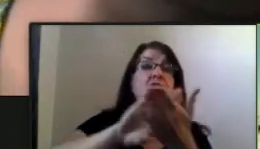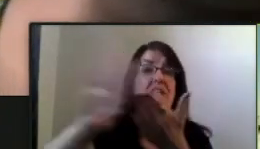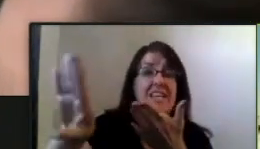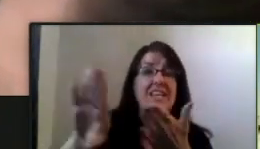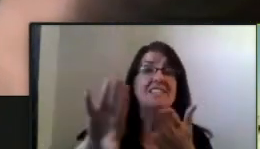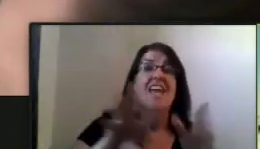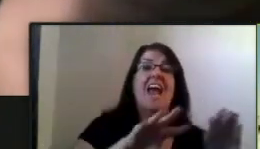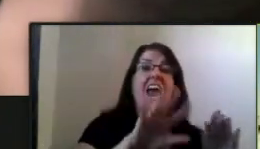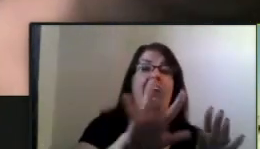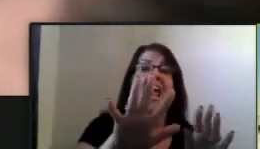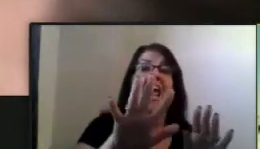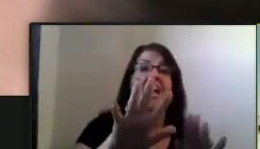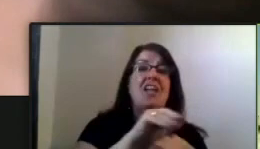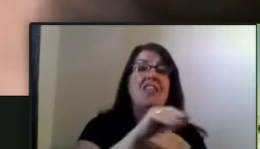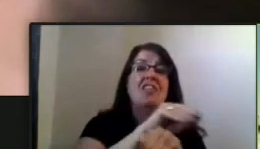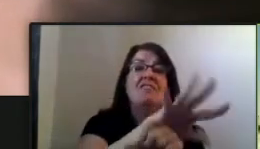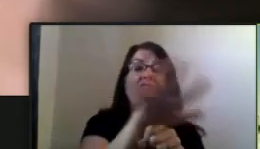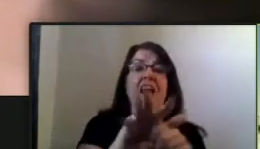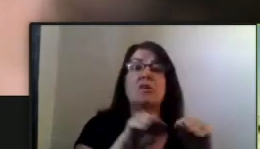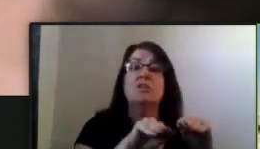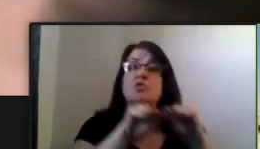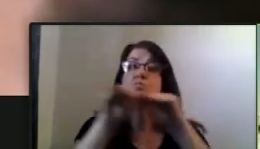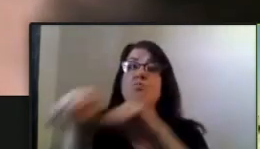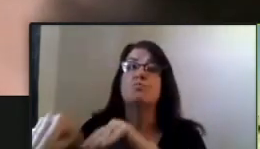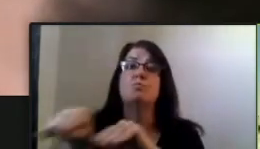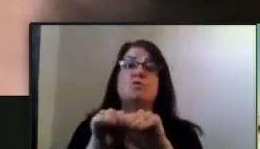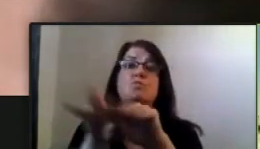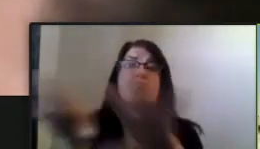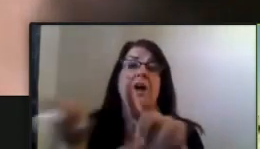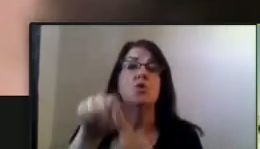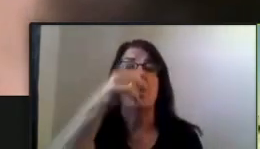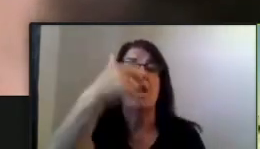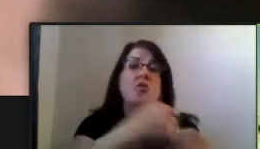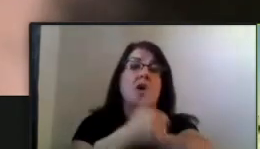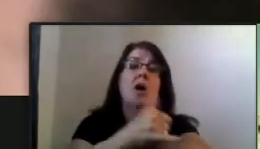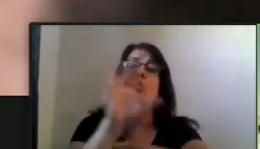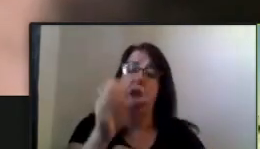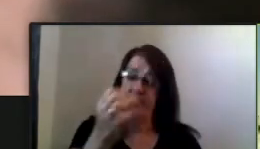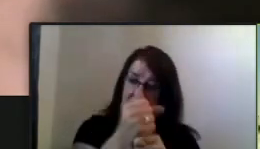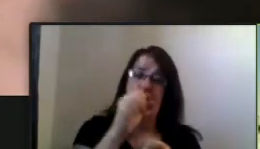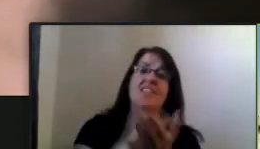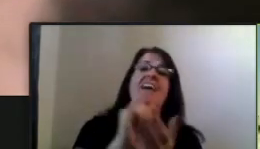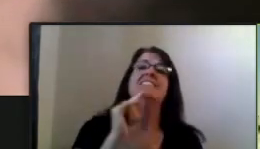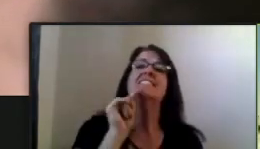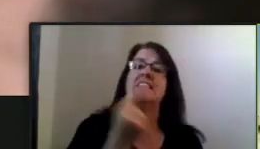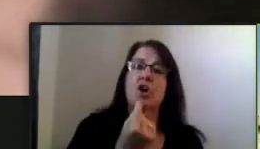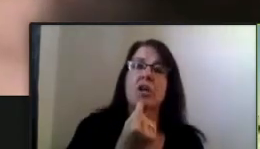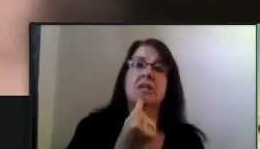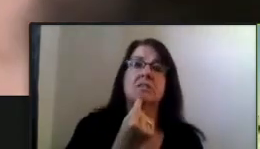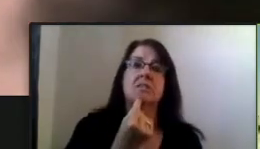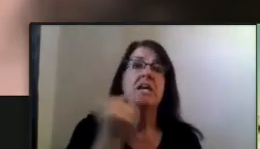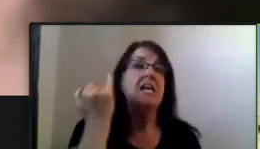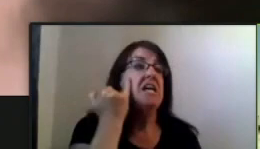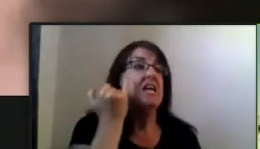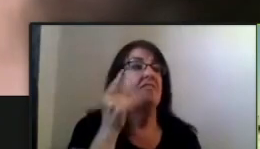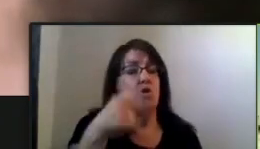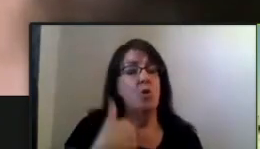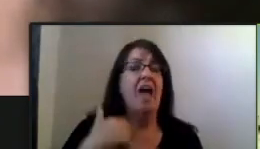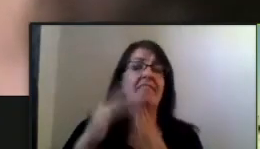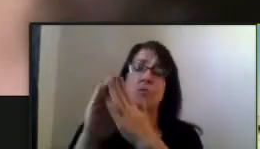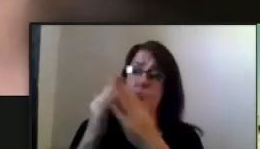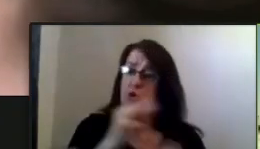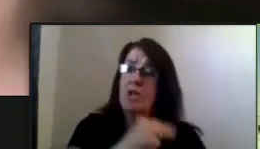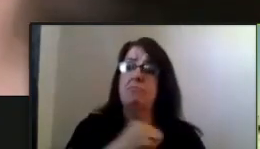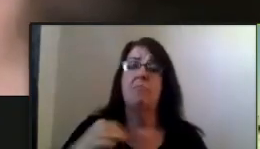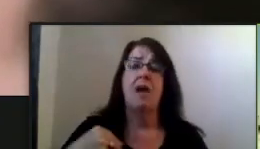So this is something that we really have to take seriously. And if we have community members,